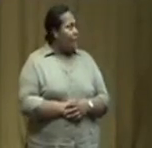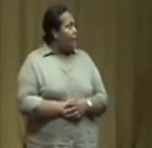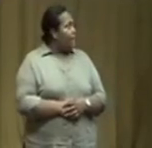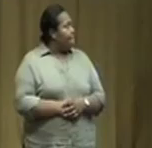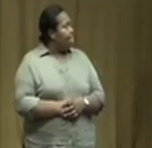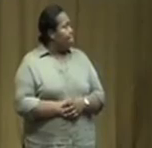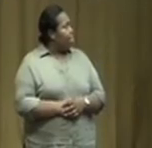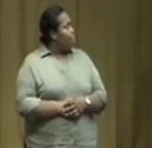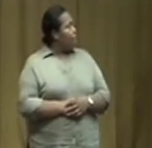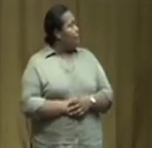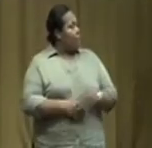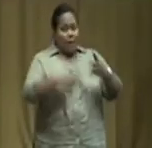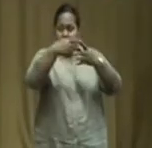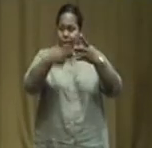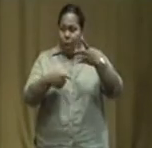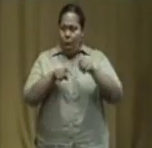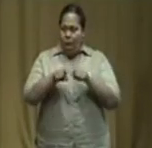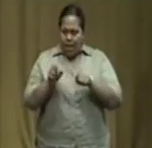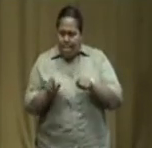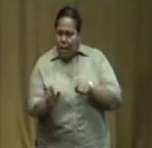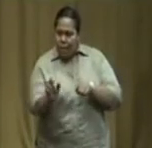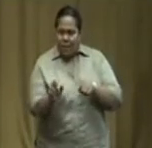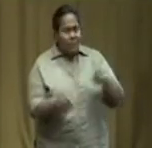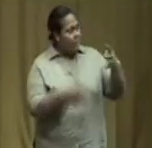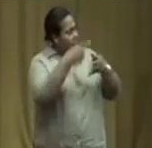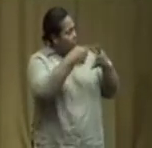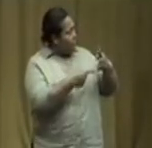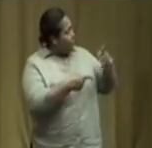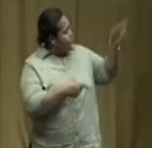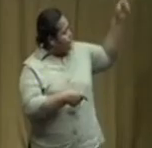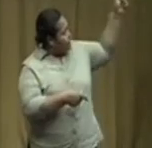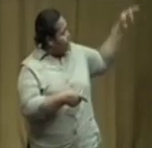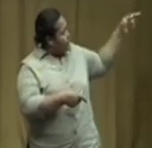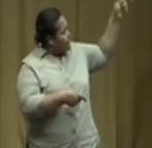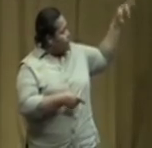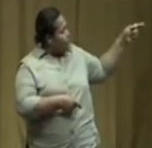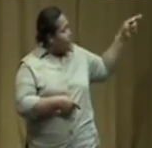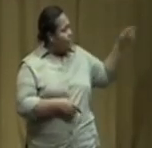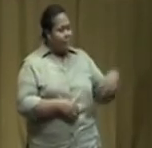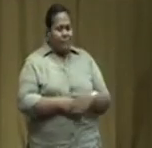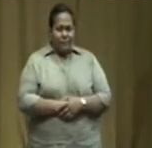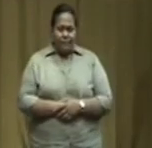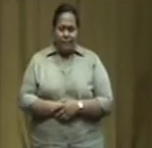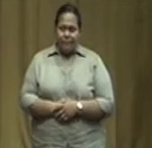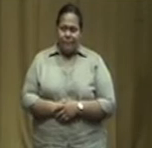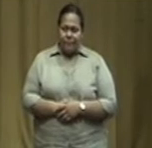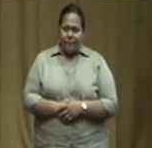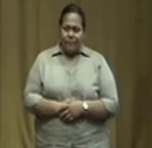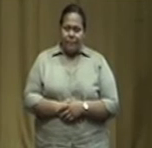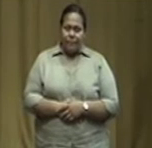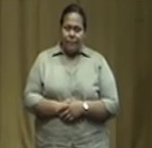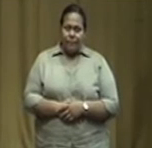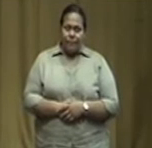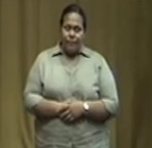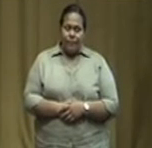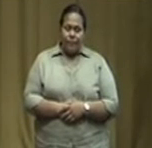this micro course. Sustainability is entirely possible, understanding systems, you get the idea, right? And we can go